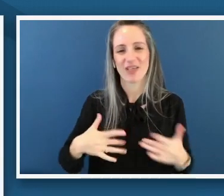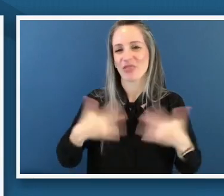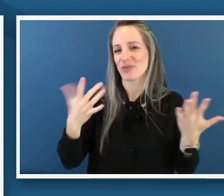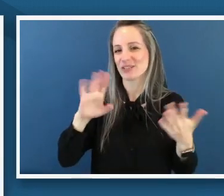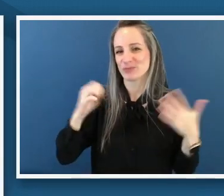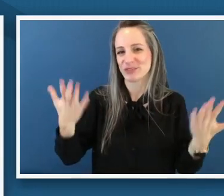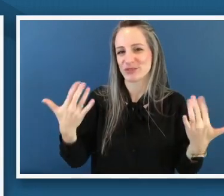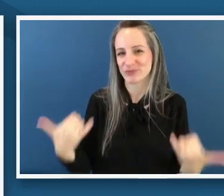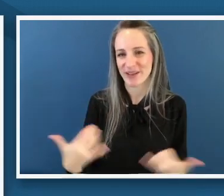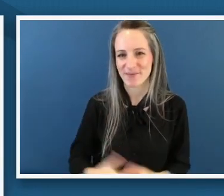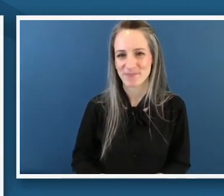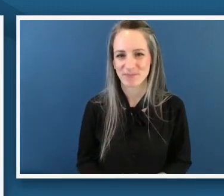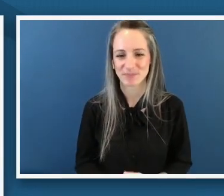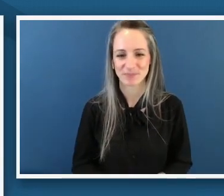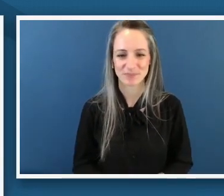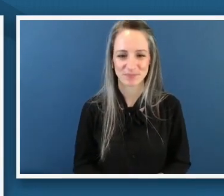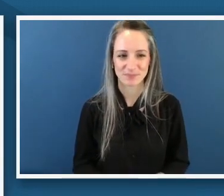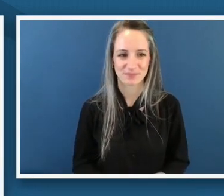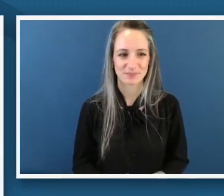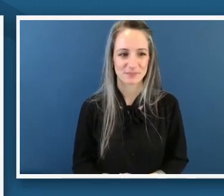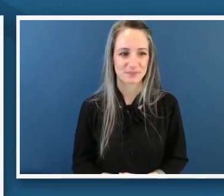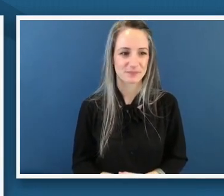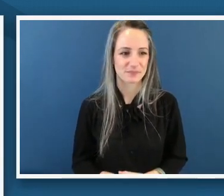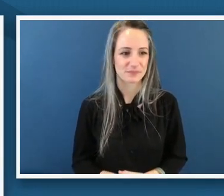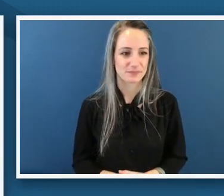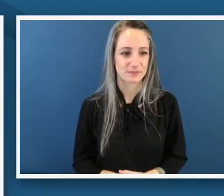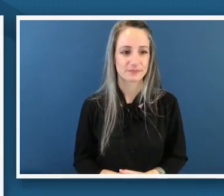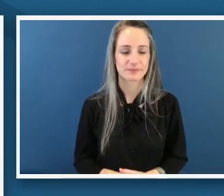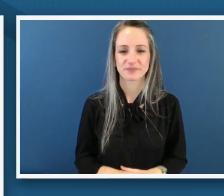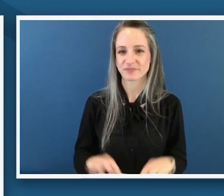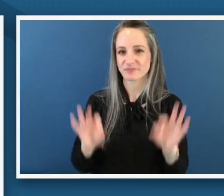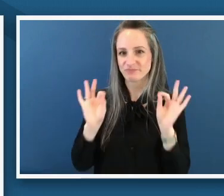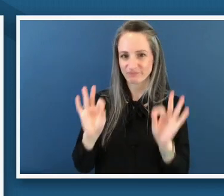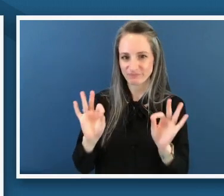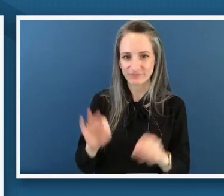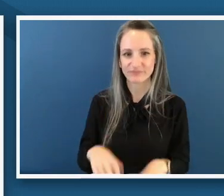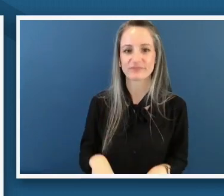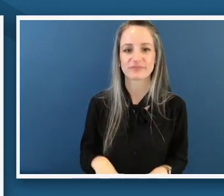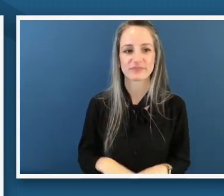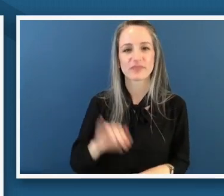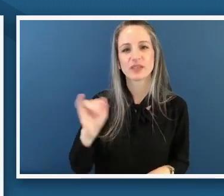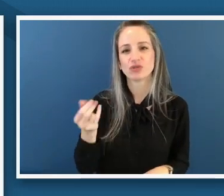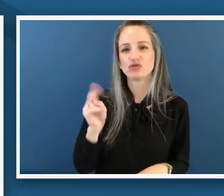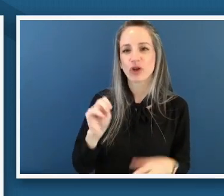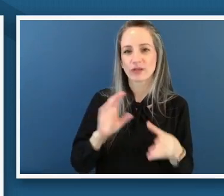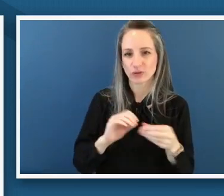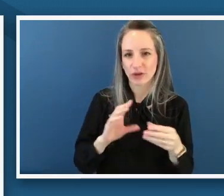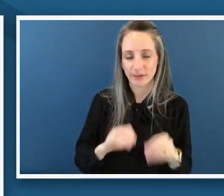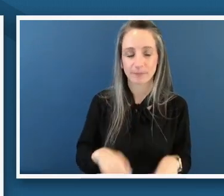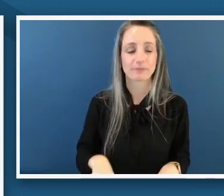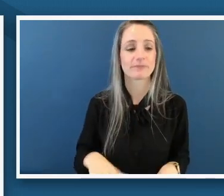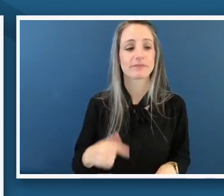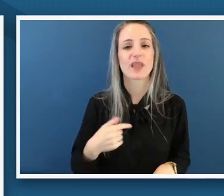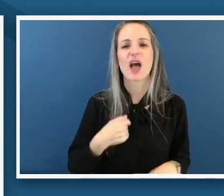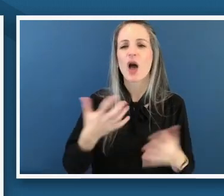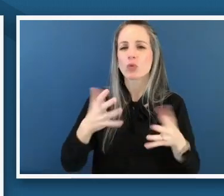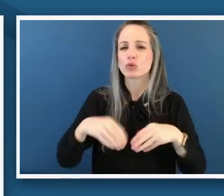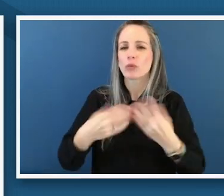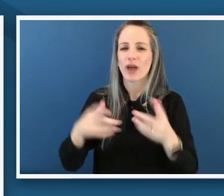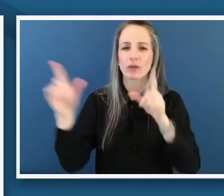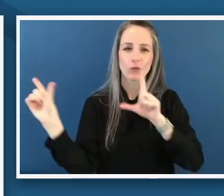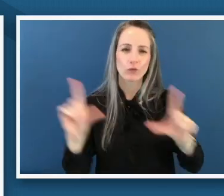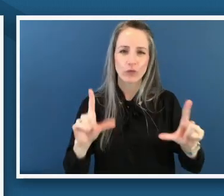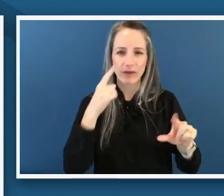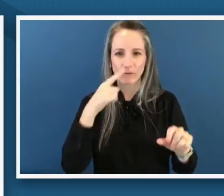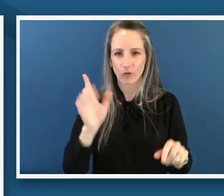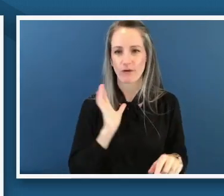sir. So really quickly, I just want to provide the framework for our conversation today so everybody understands. And